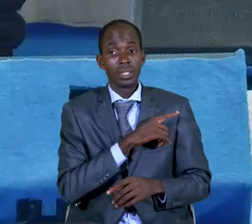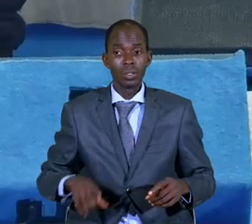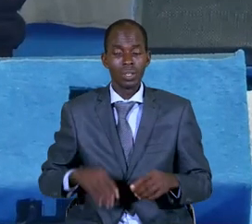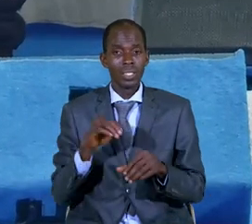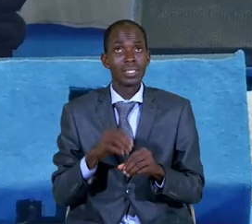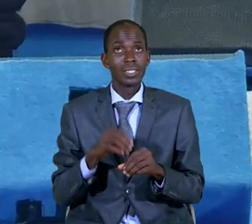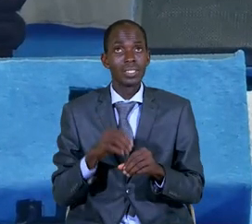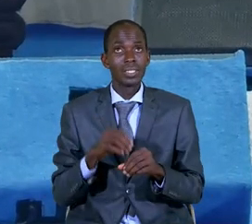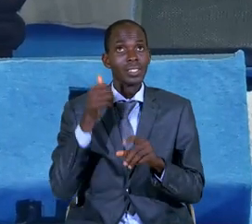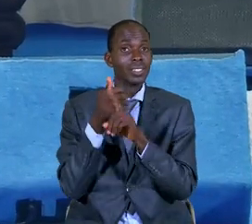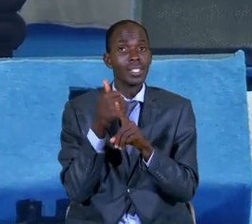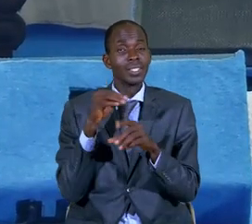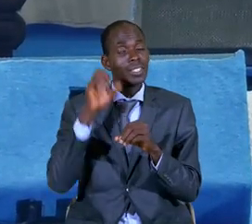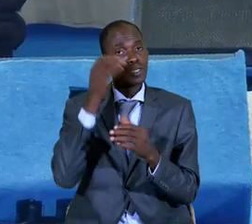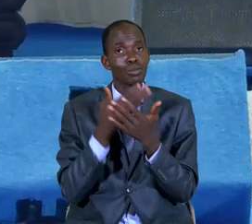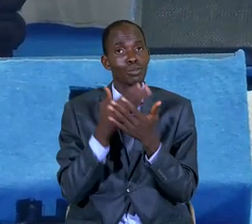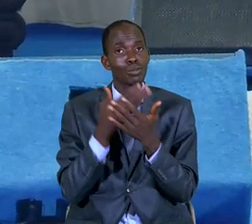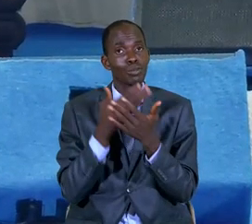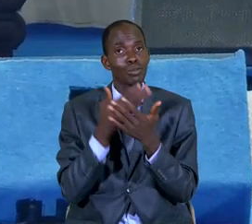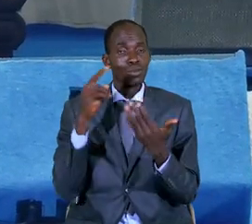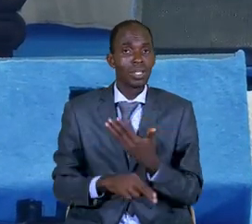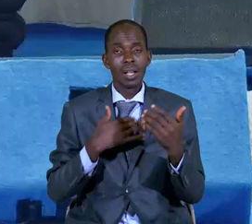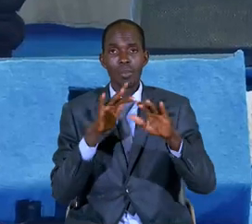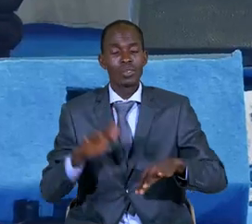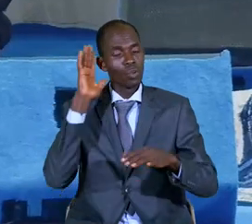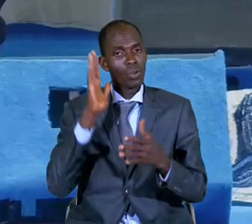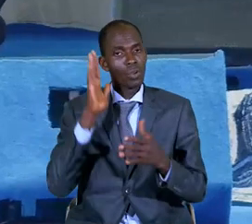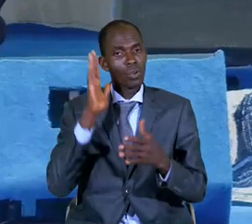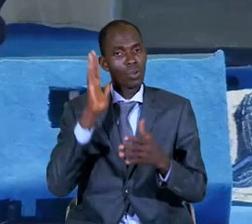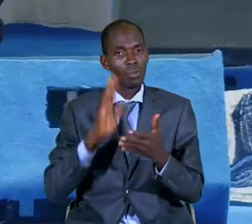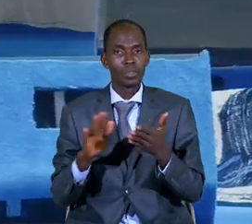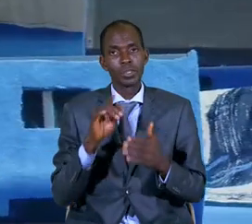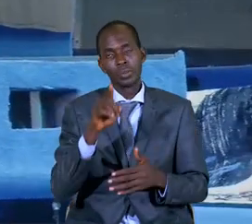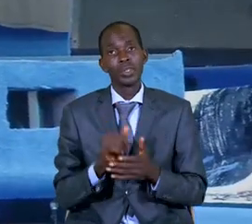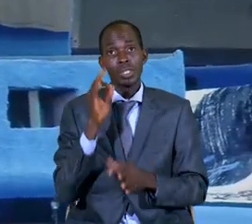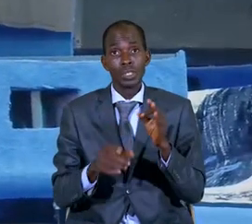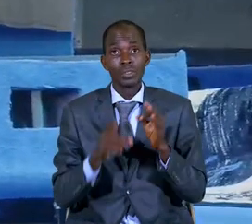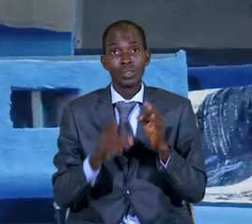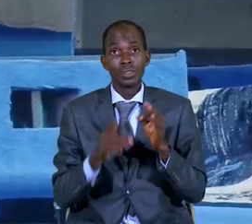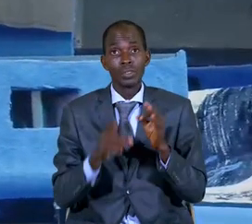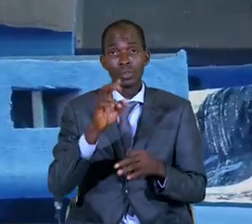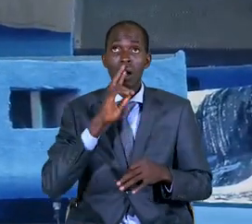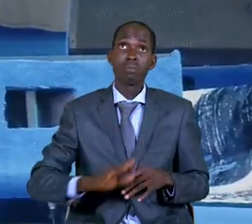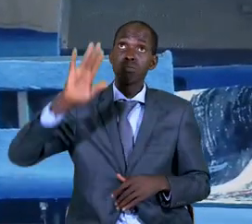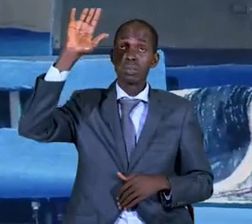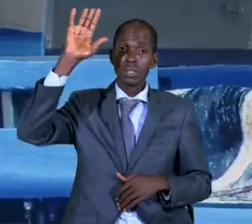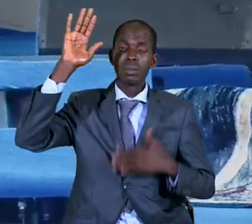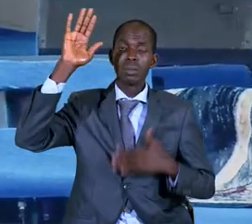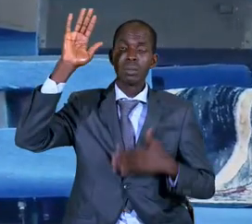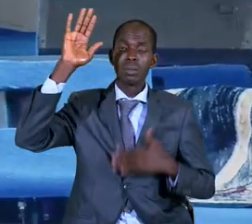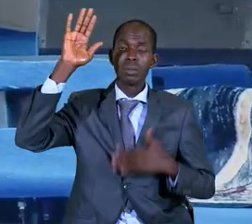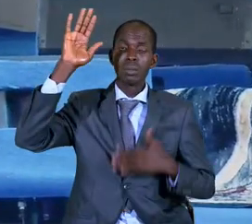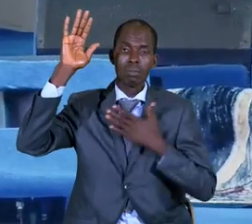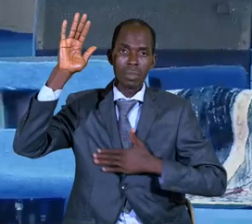in his love and mercy, will forgive you. If you're raising up your hand, please stand up.